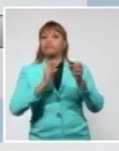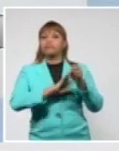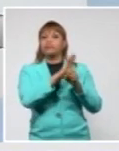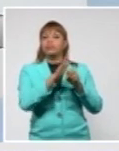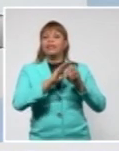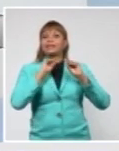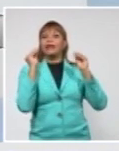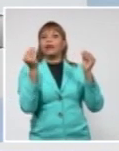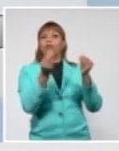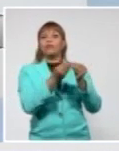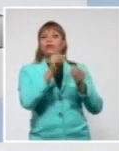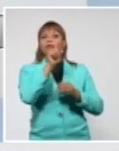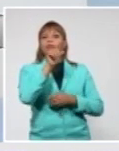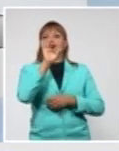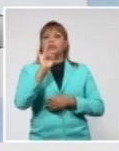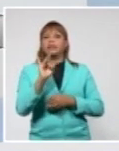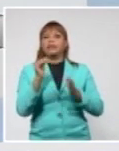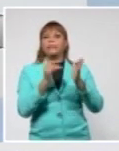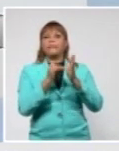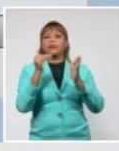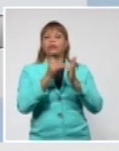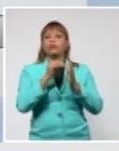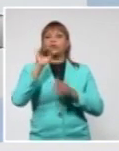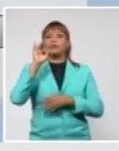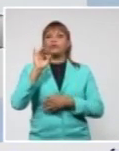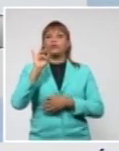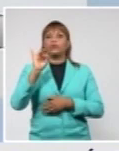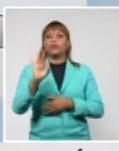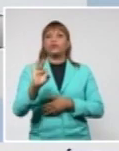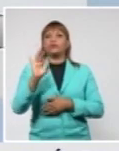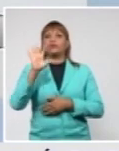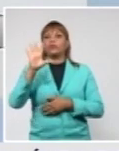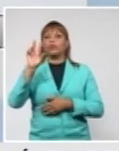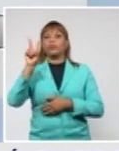130,900 new cases yesterday, for a total of